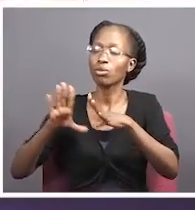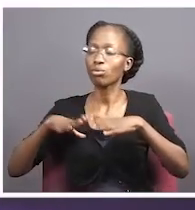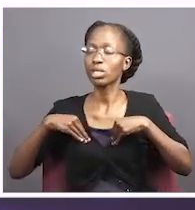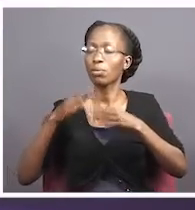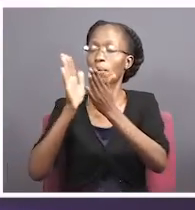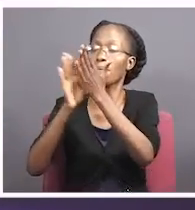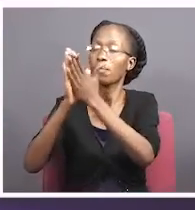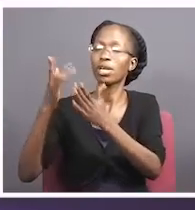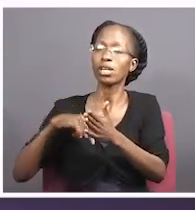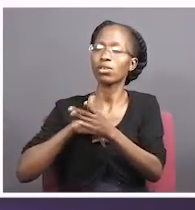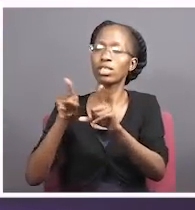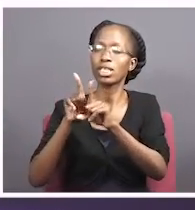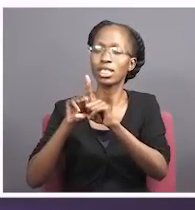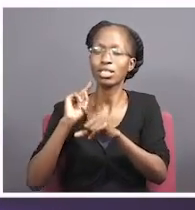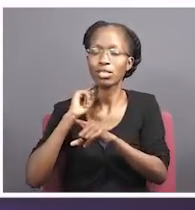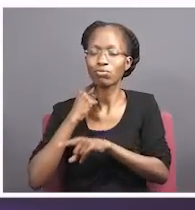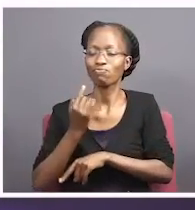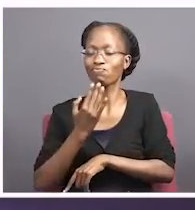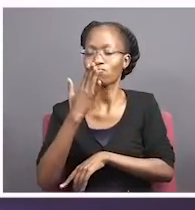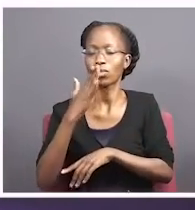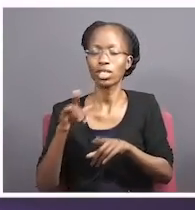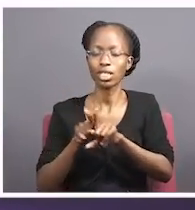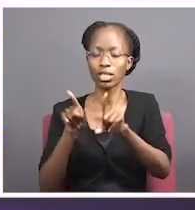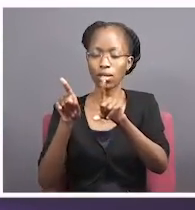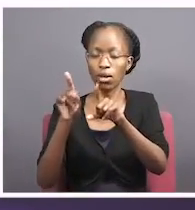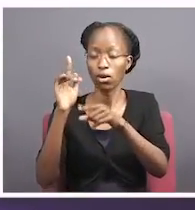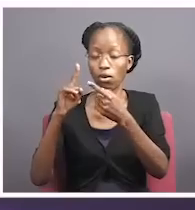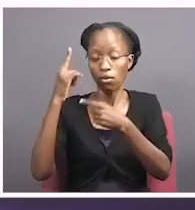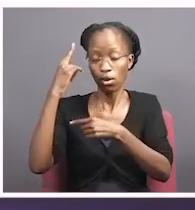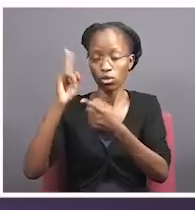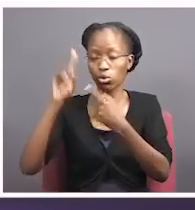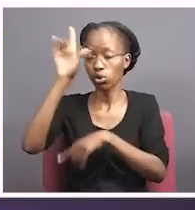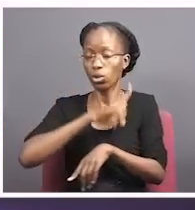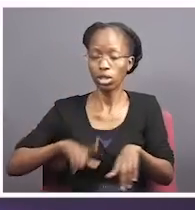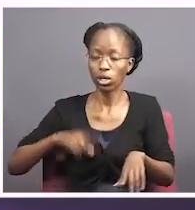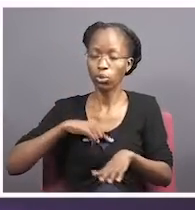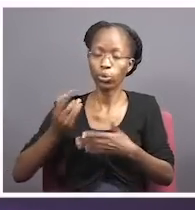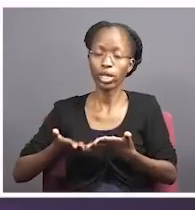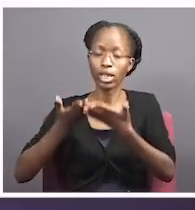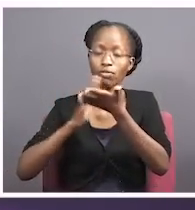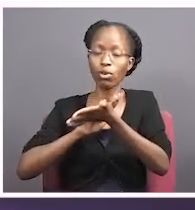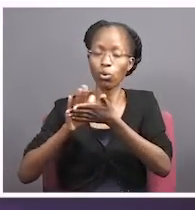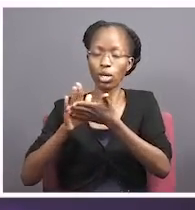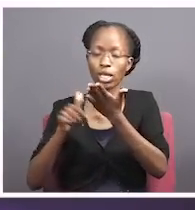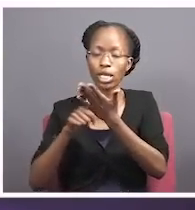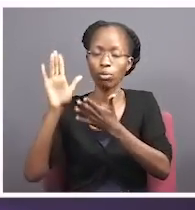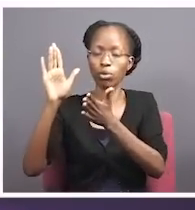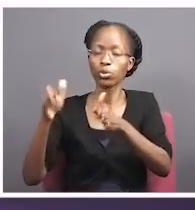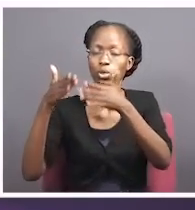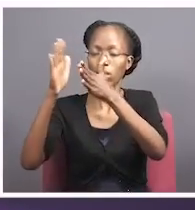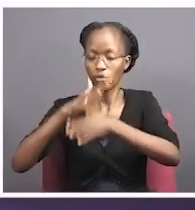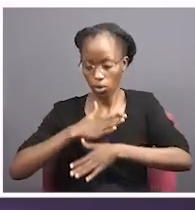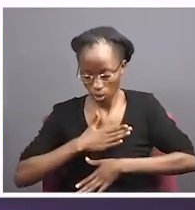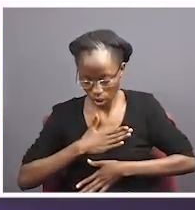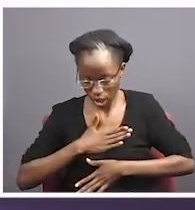may you receive our praises, O God, as a sweet smelling aroma, as an incense to you, O Father. We lift up your holy